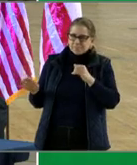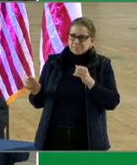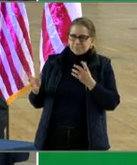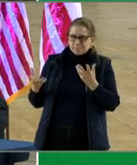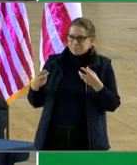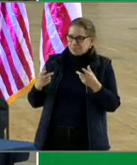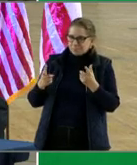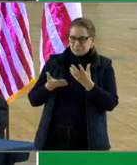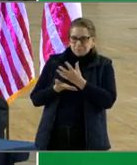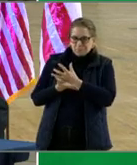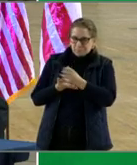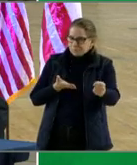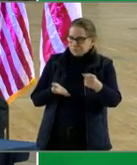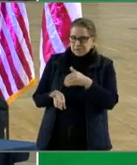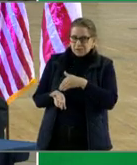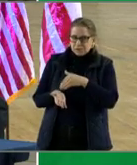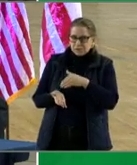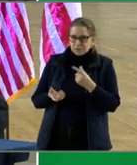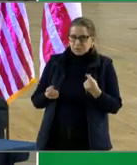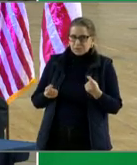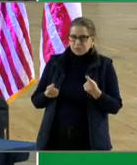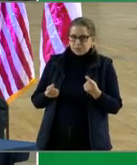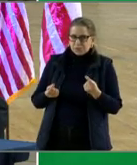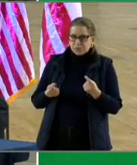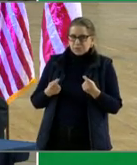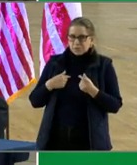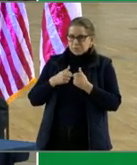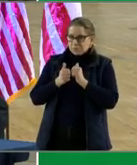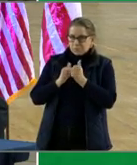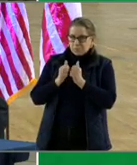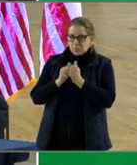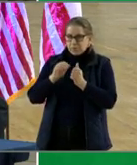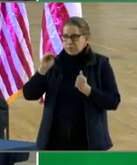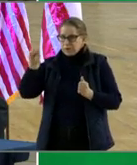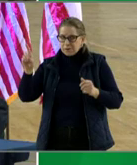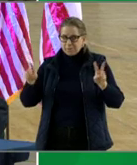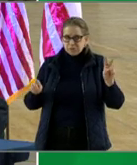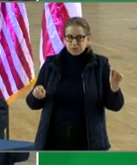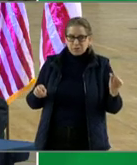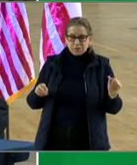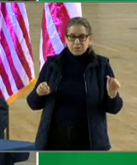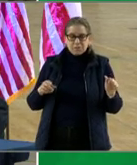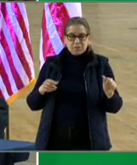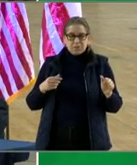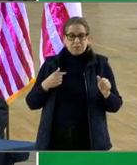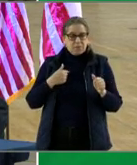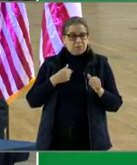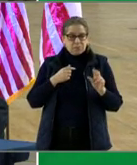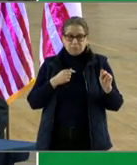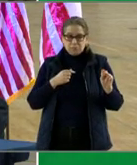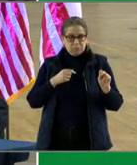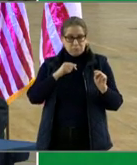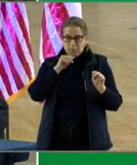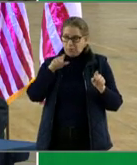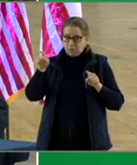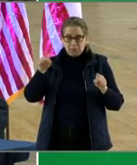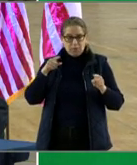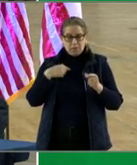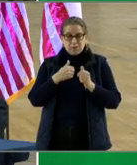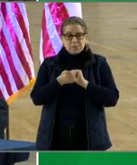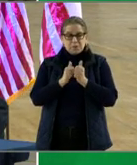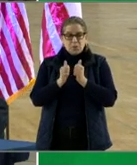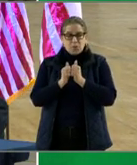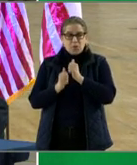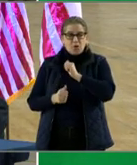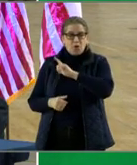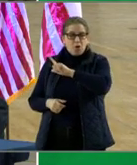only competing with our neighbors, we're competing with the entire nation who is looking for healthcare professionals. We've activated the